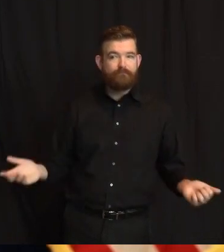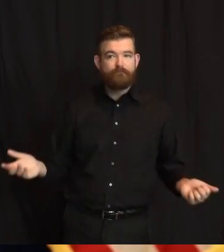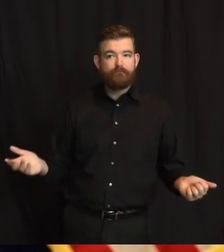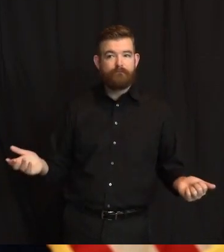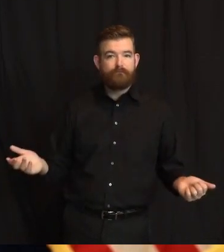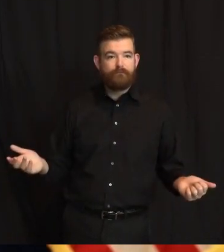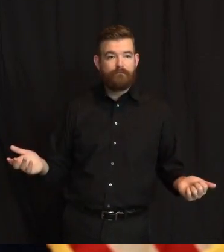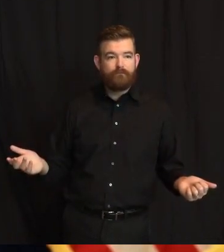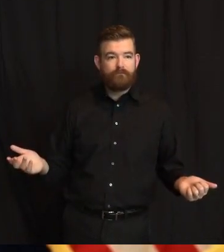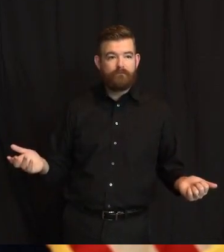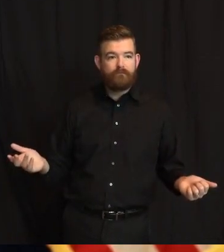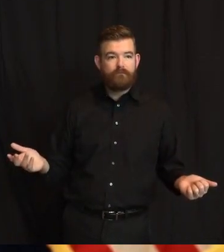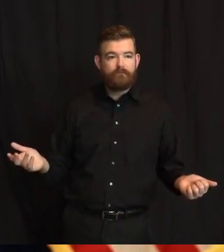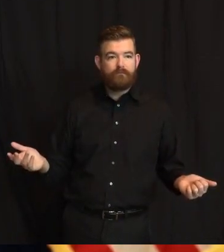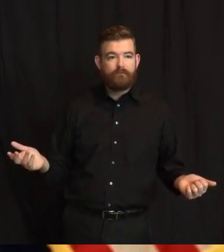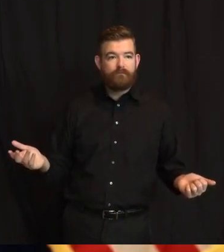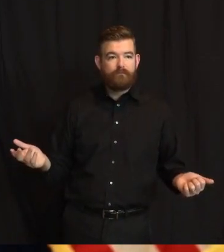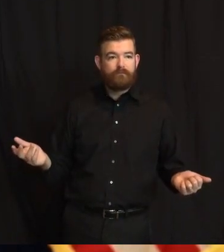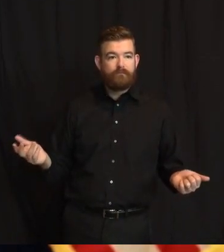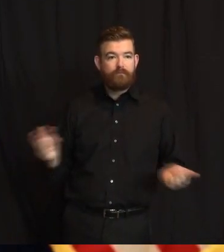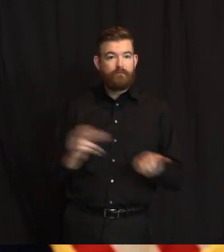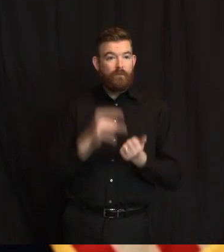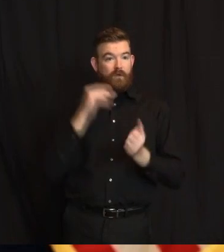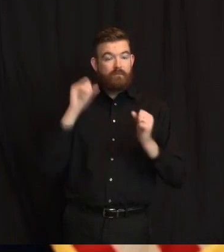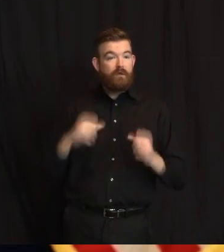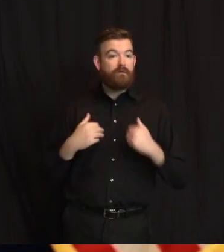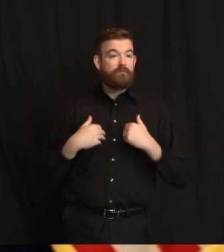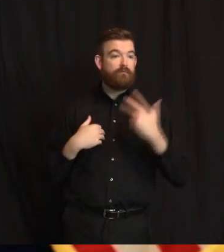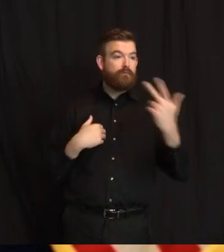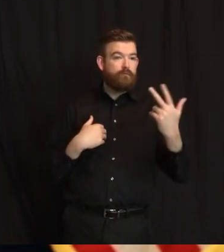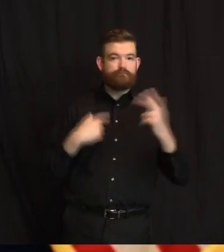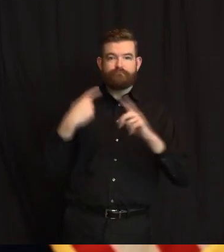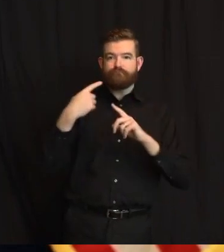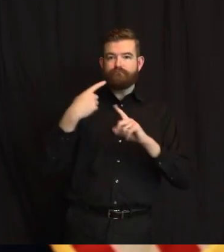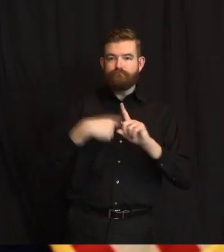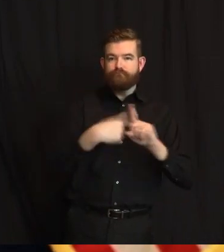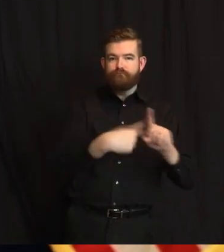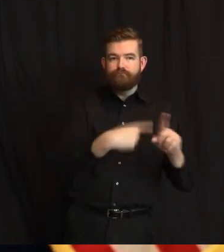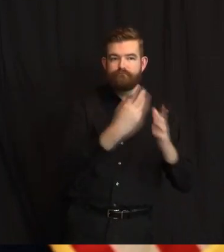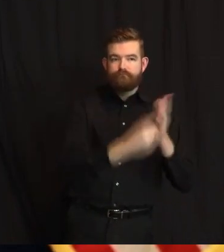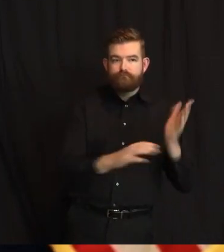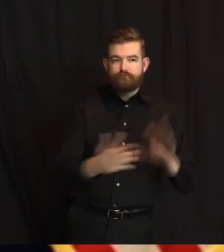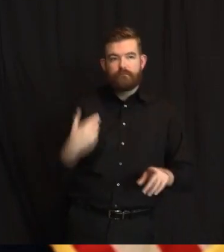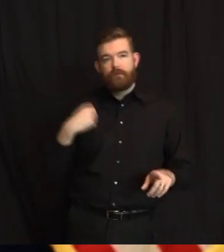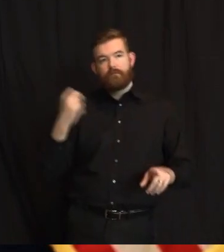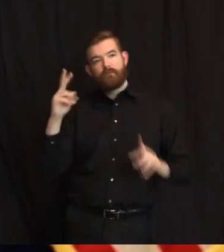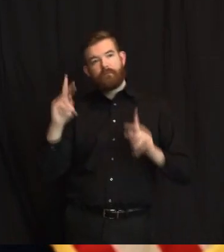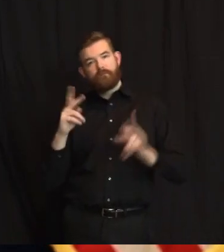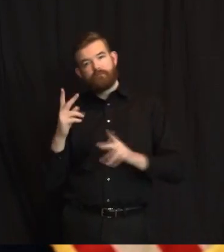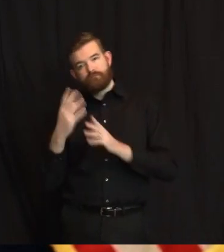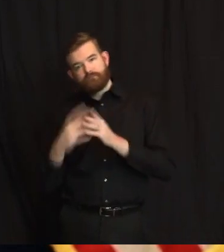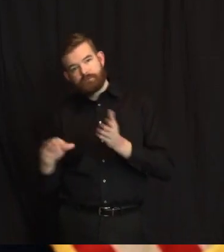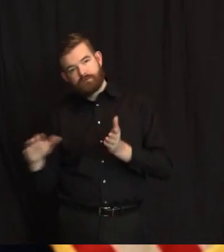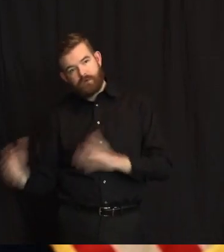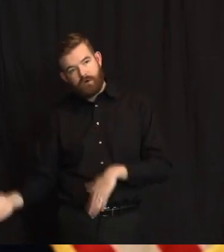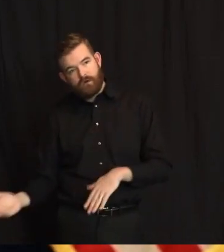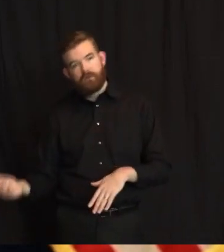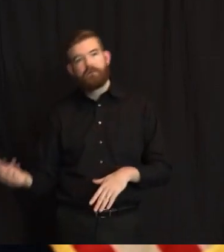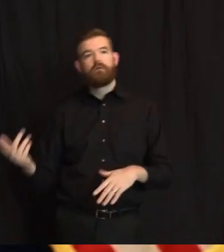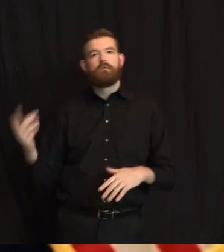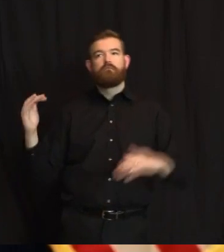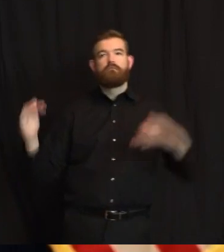have 3 people die every month. They had 12. We only know of 3 positives. We